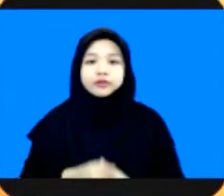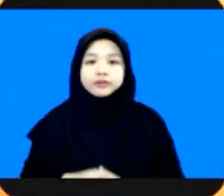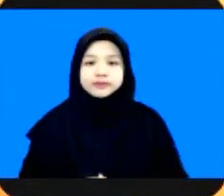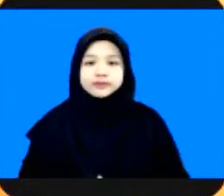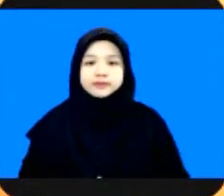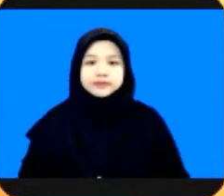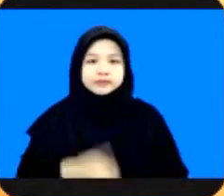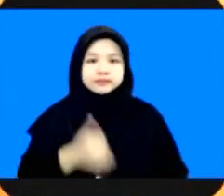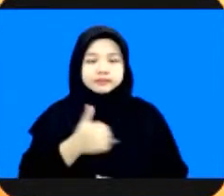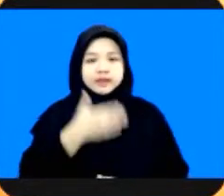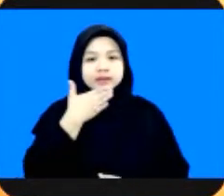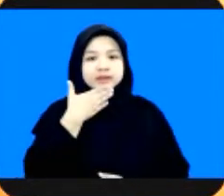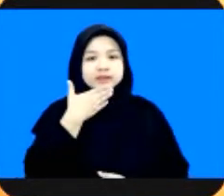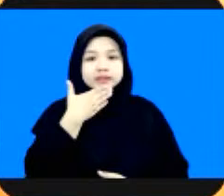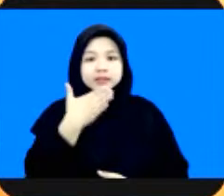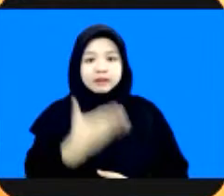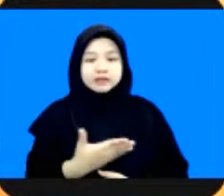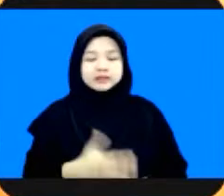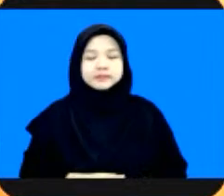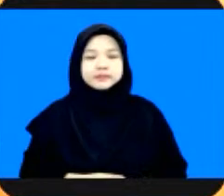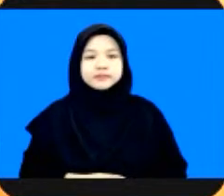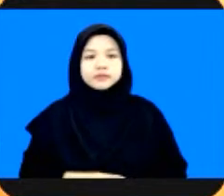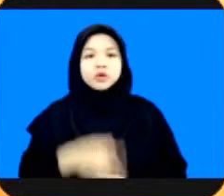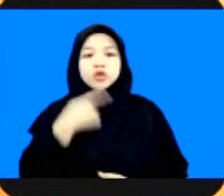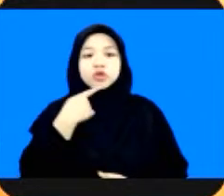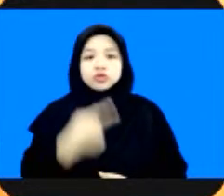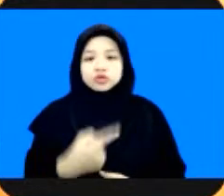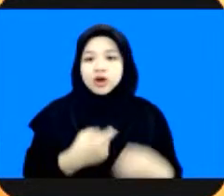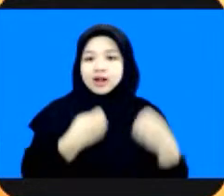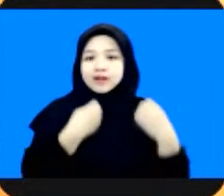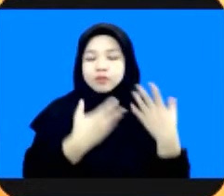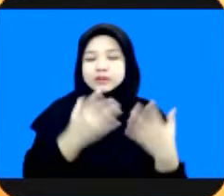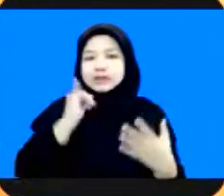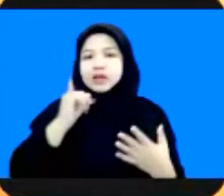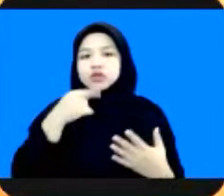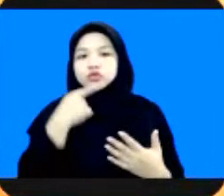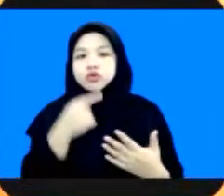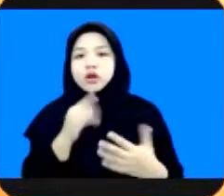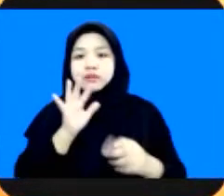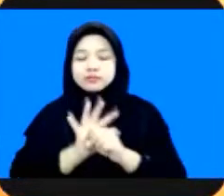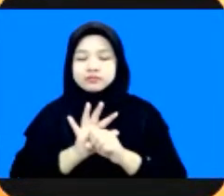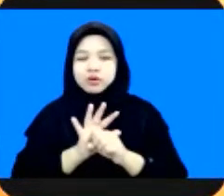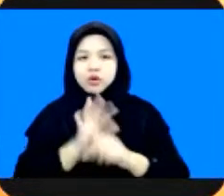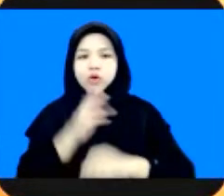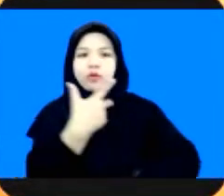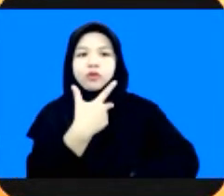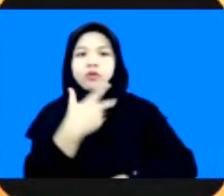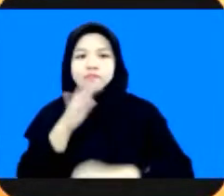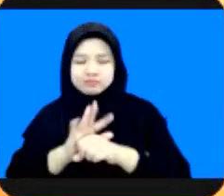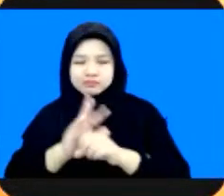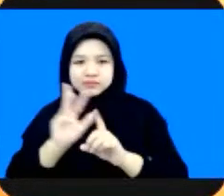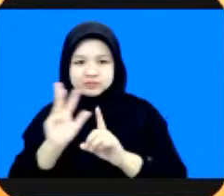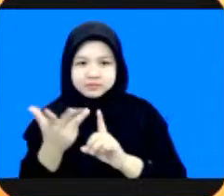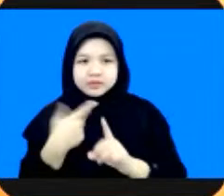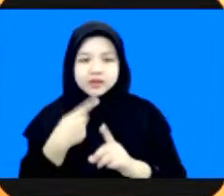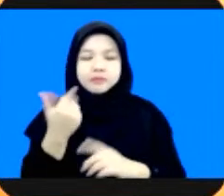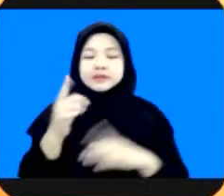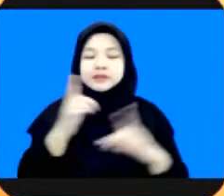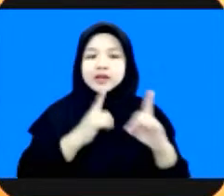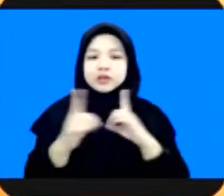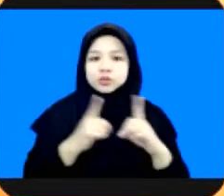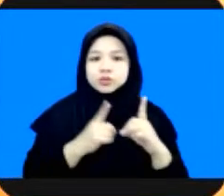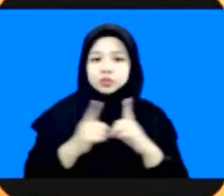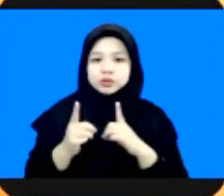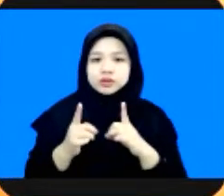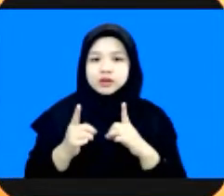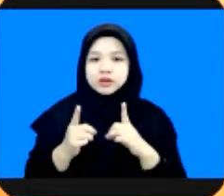COVID-19 pandemic misinformation and disinformation, I think we can also discuss about what is about the social and political